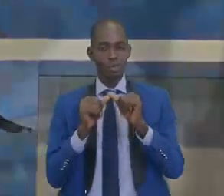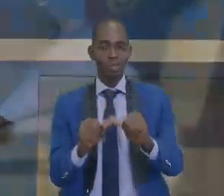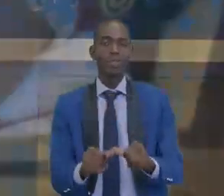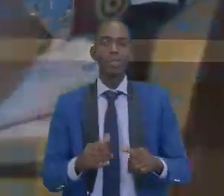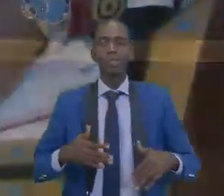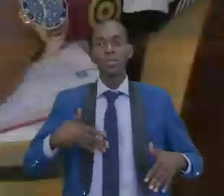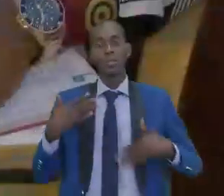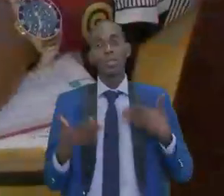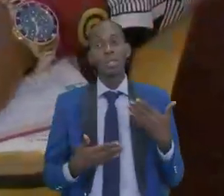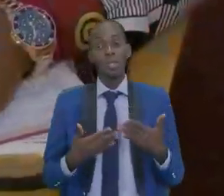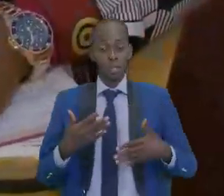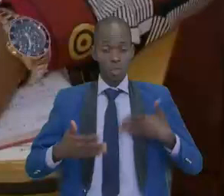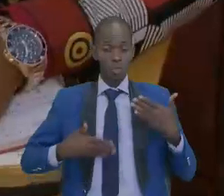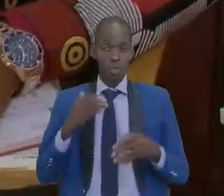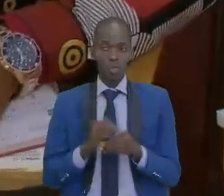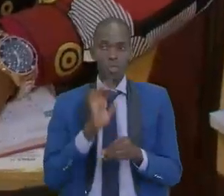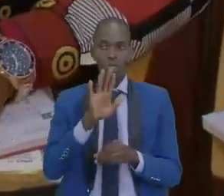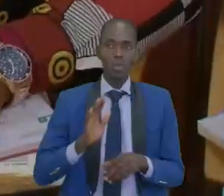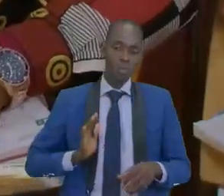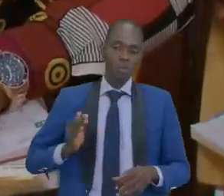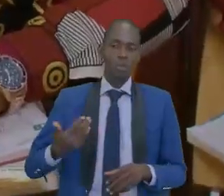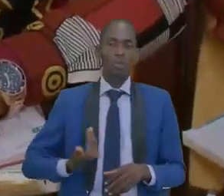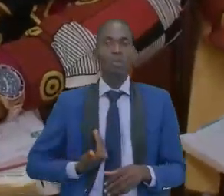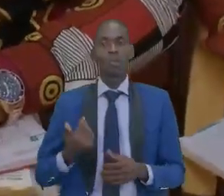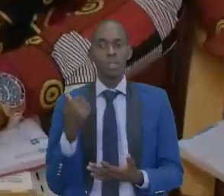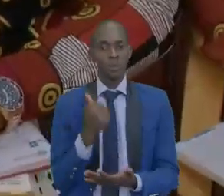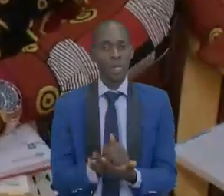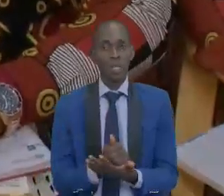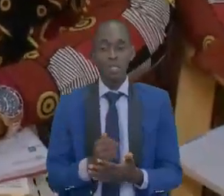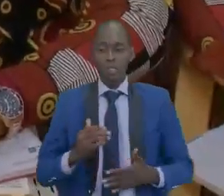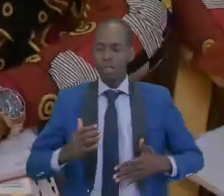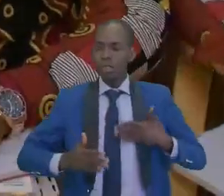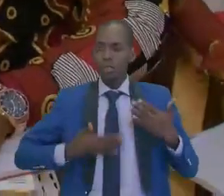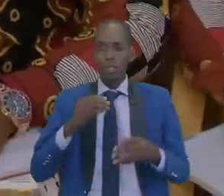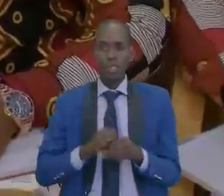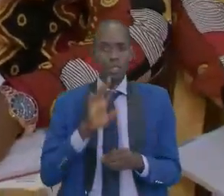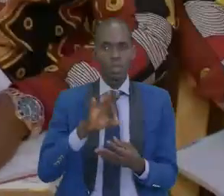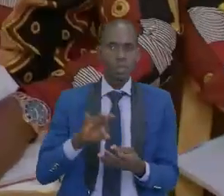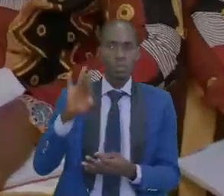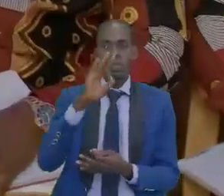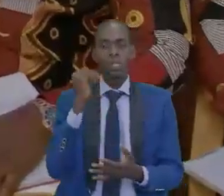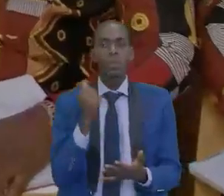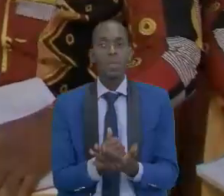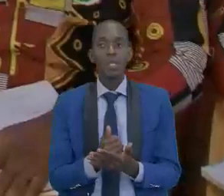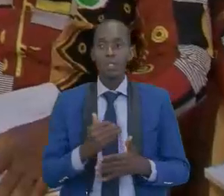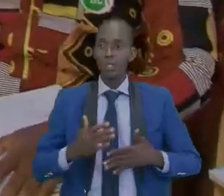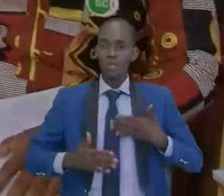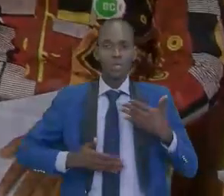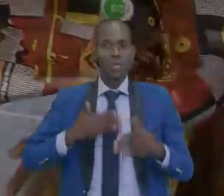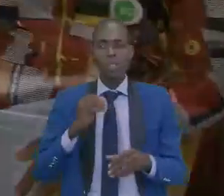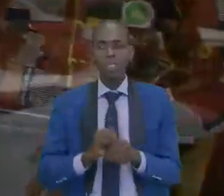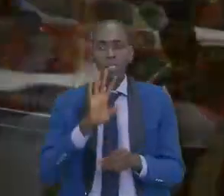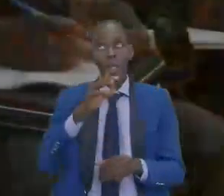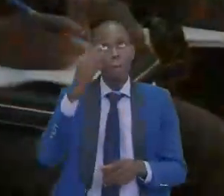joy in your soul, joy in your spirit, joy in your